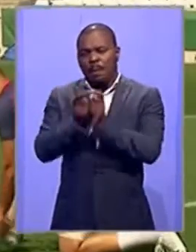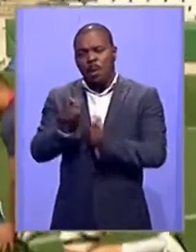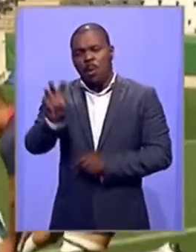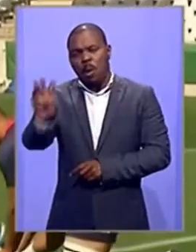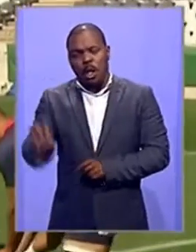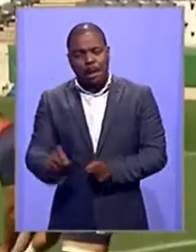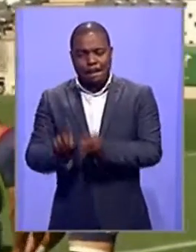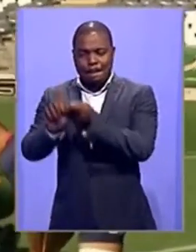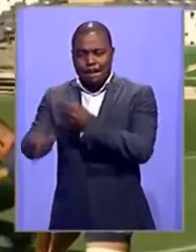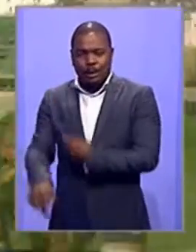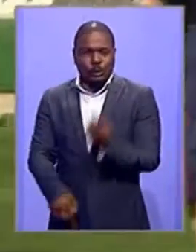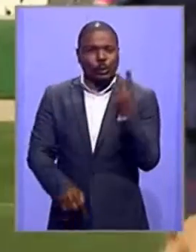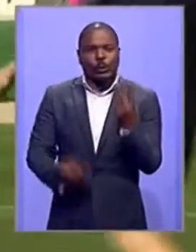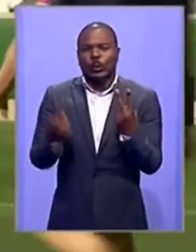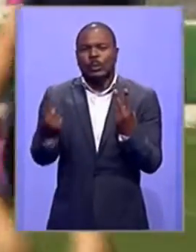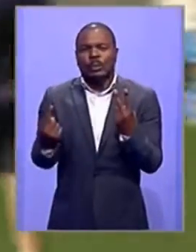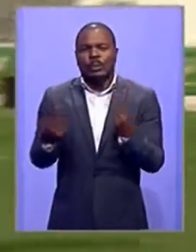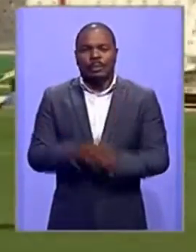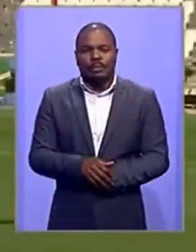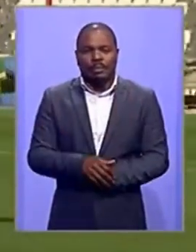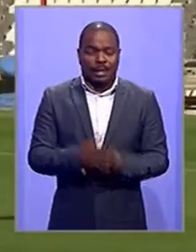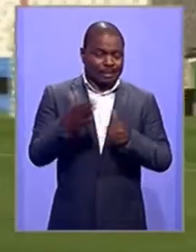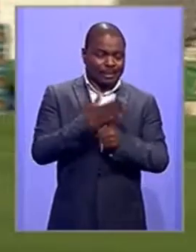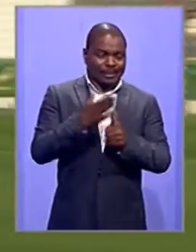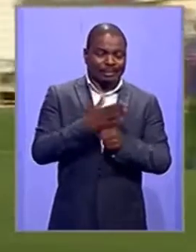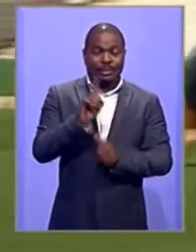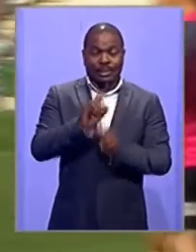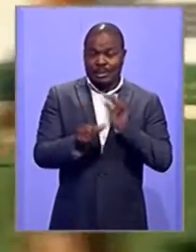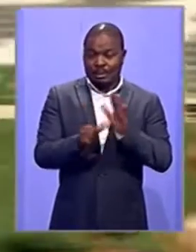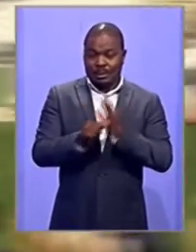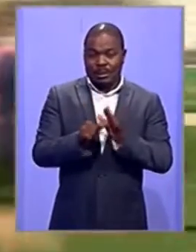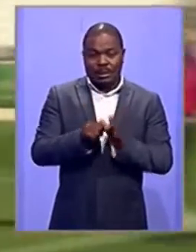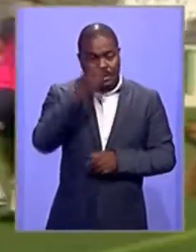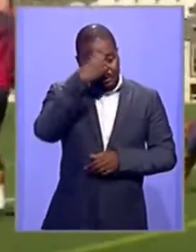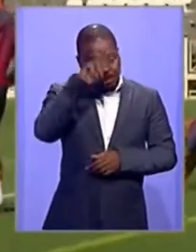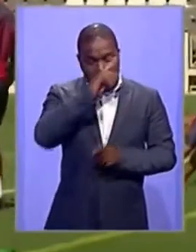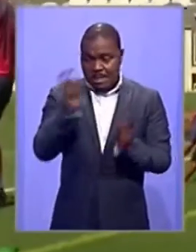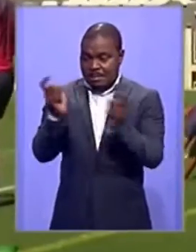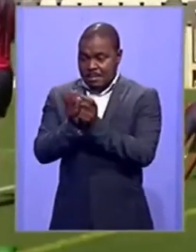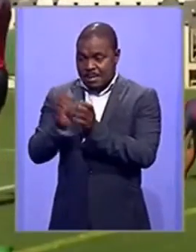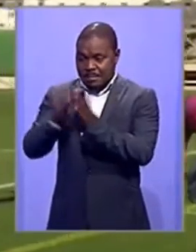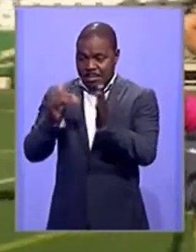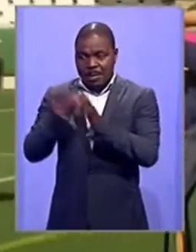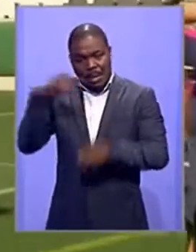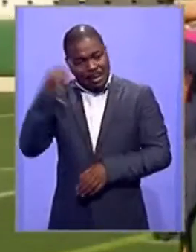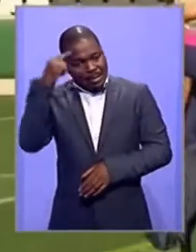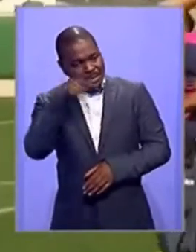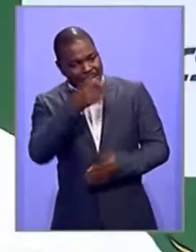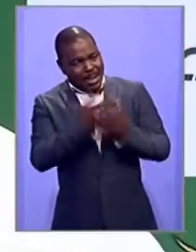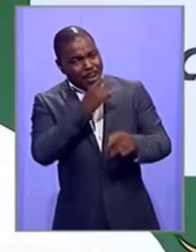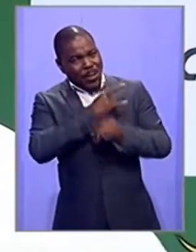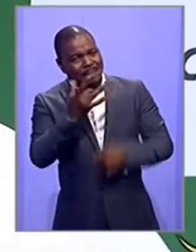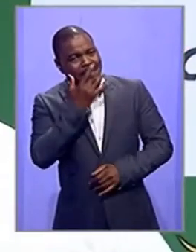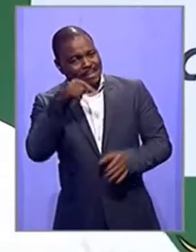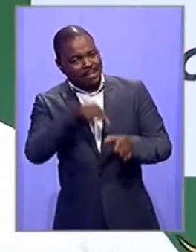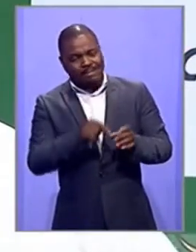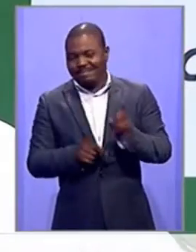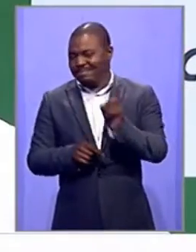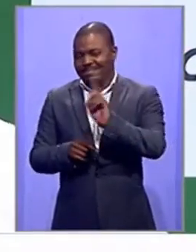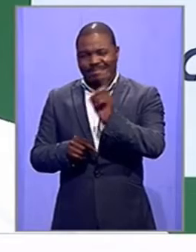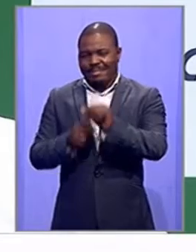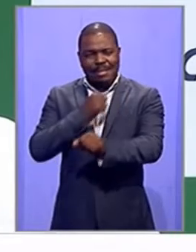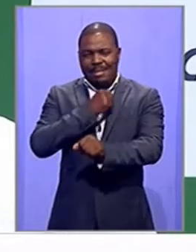letoto. Yeah, first things first, there's never such a thing as Springbok going to the All Black game as a favorite. I've never had that